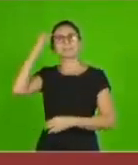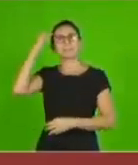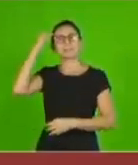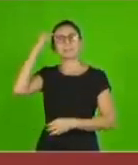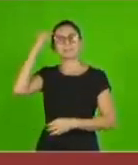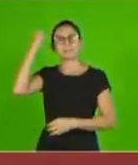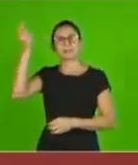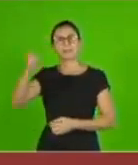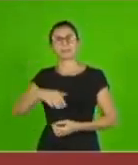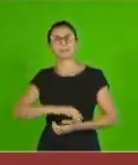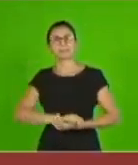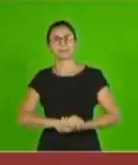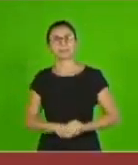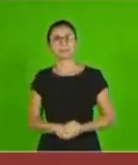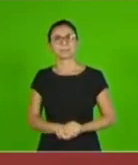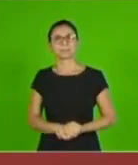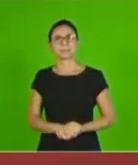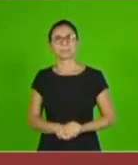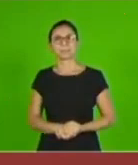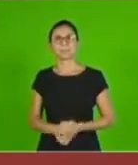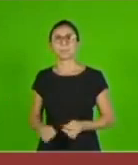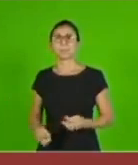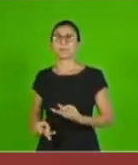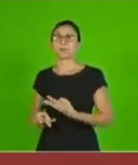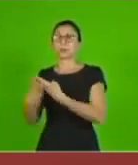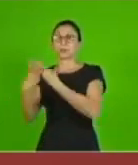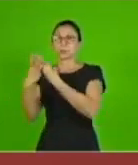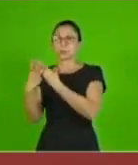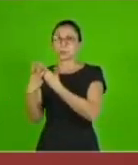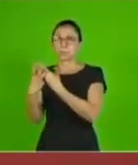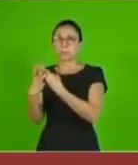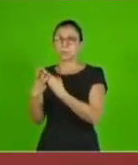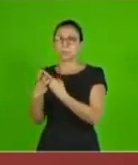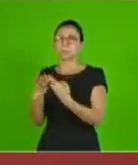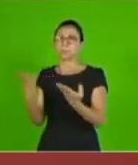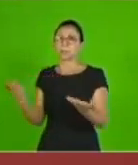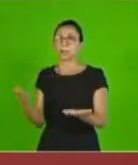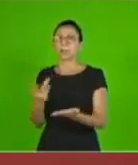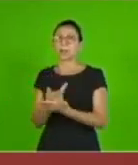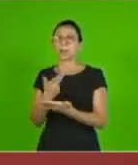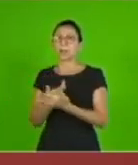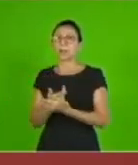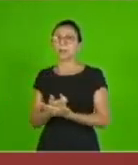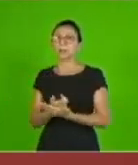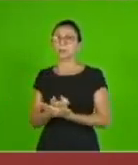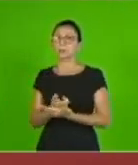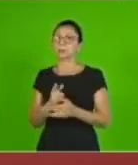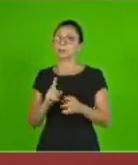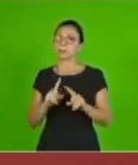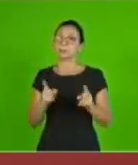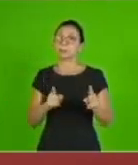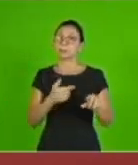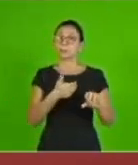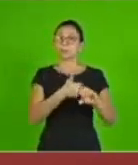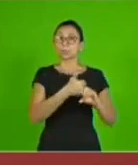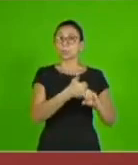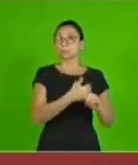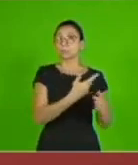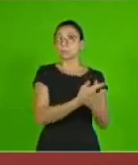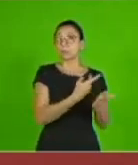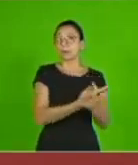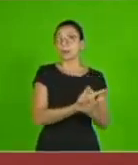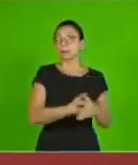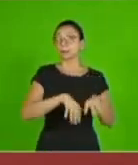But we're not saying that they are wrong because of this. We're just saying that the error is with man. Error is